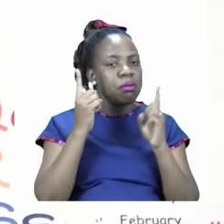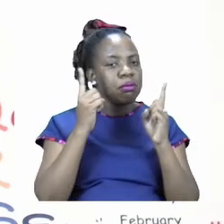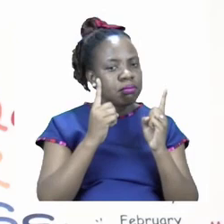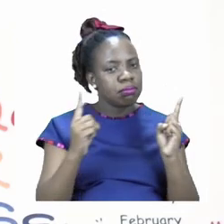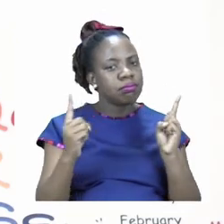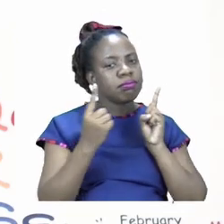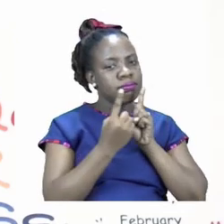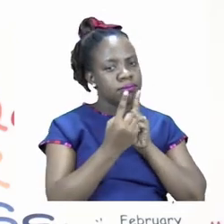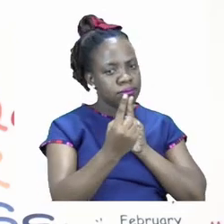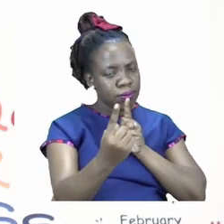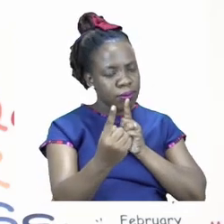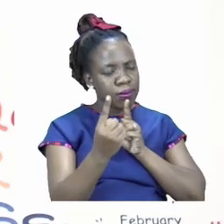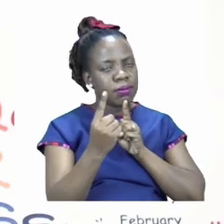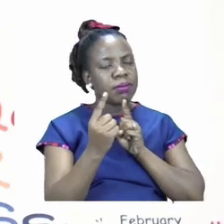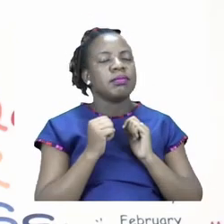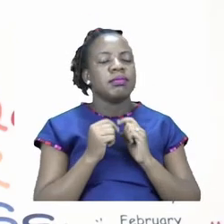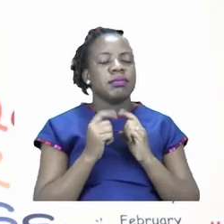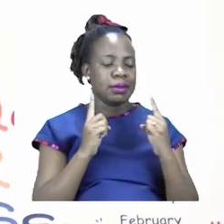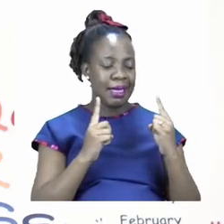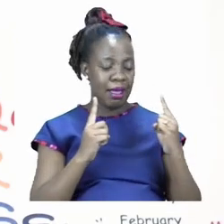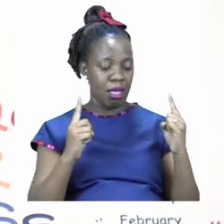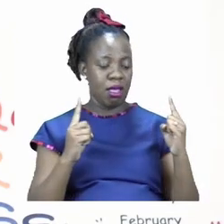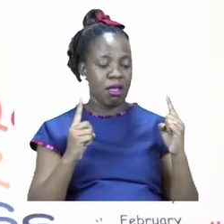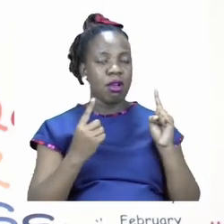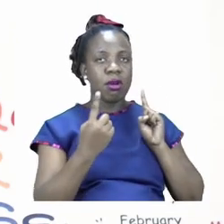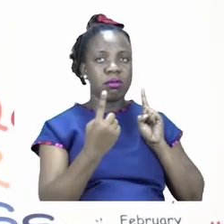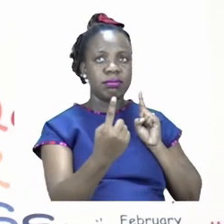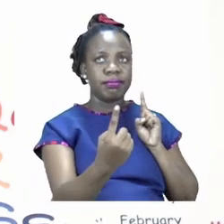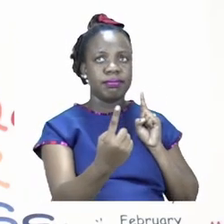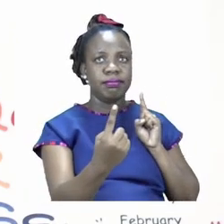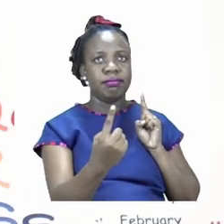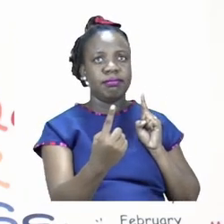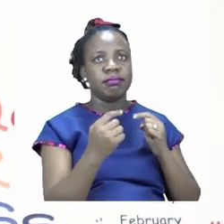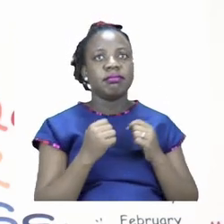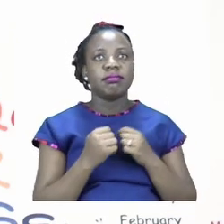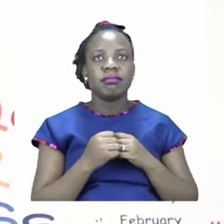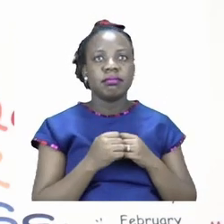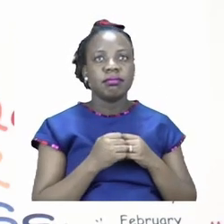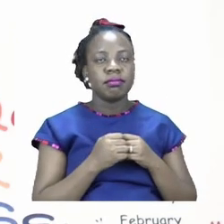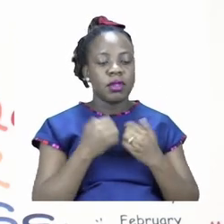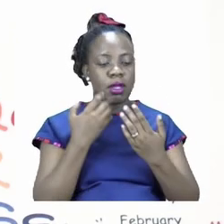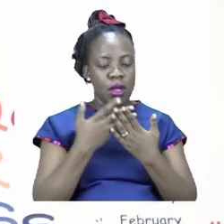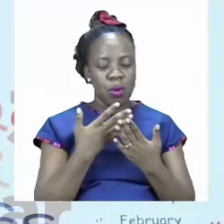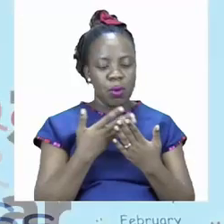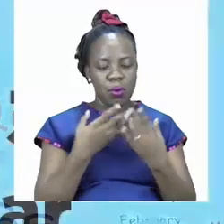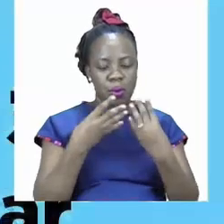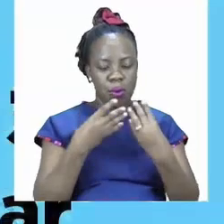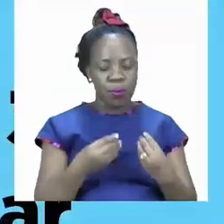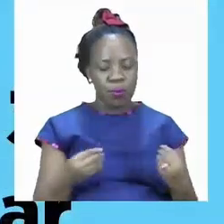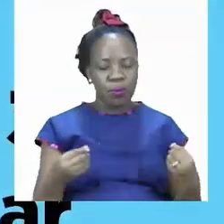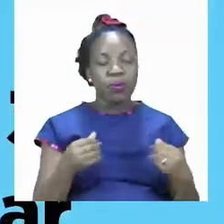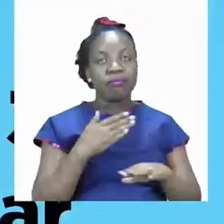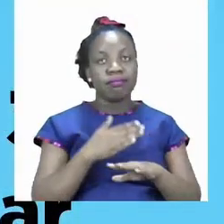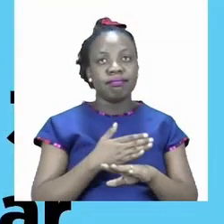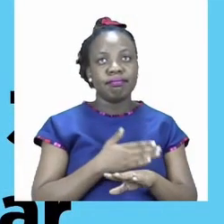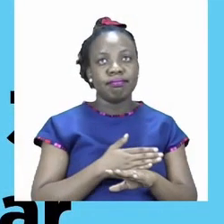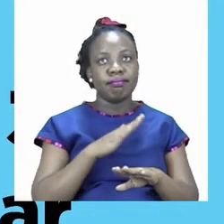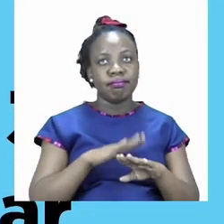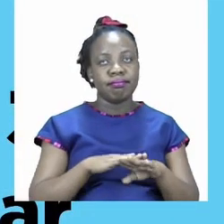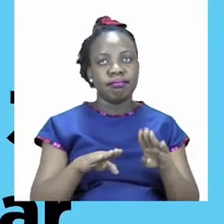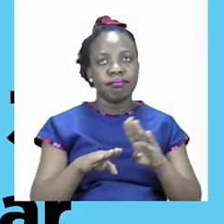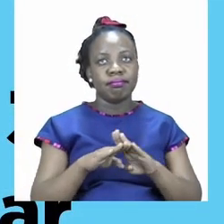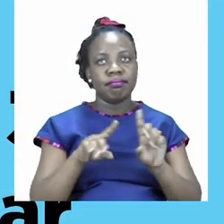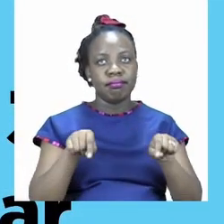your hands to check beside you and in front of you. Make sure your hands are dry before you touch anything else. For